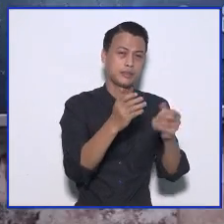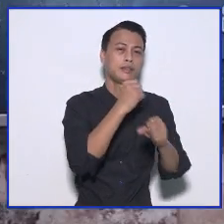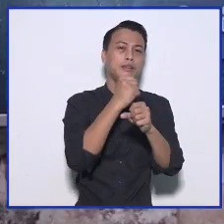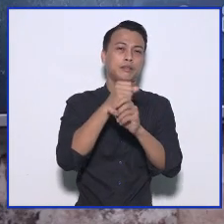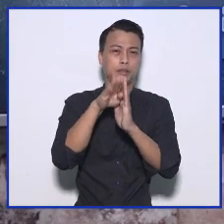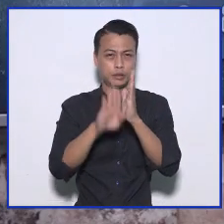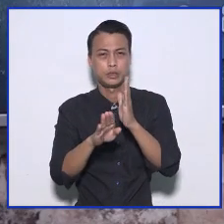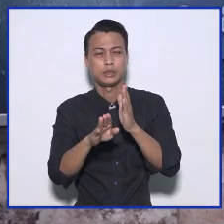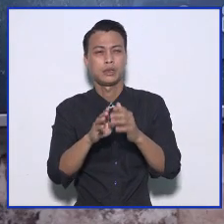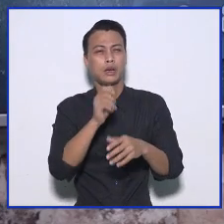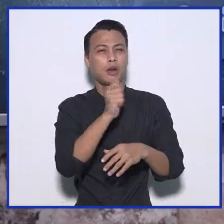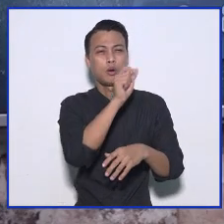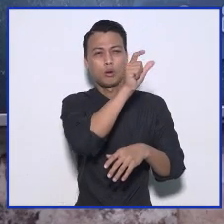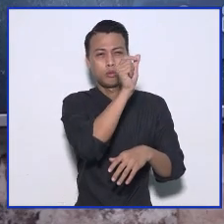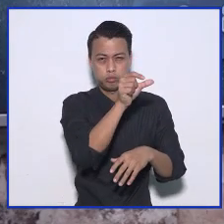ID